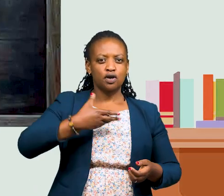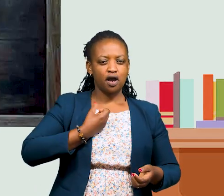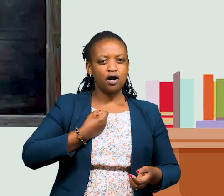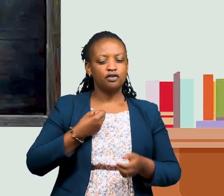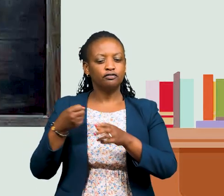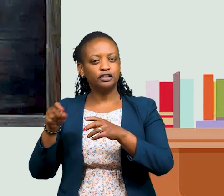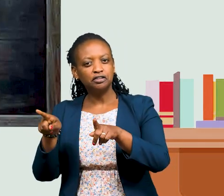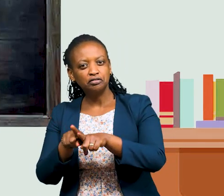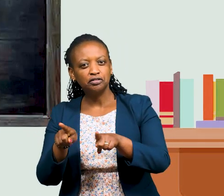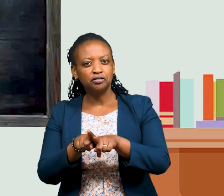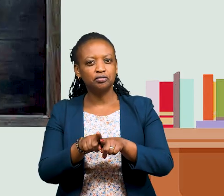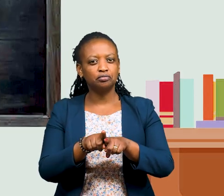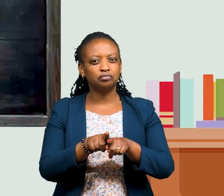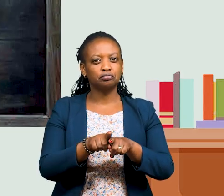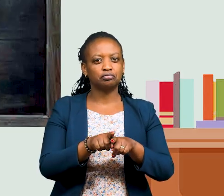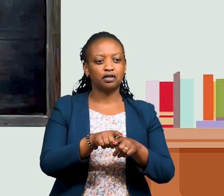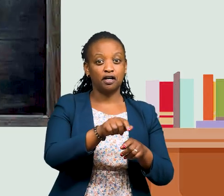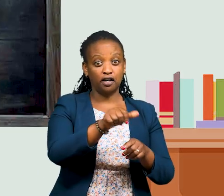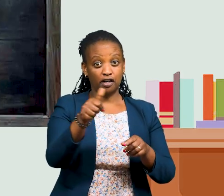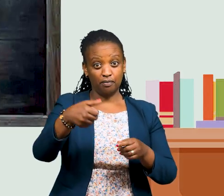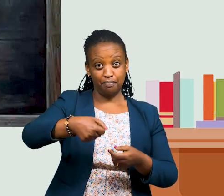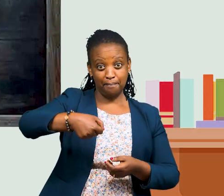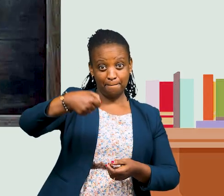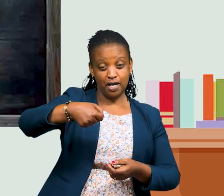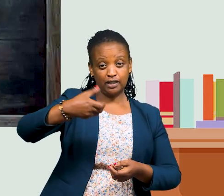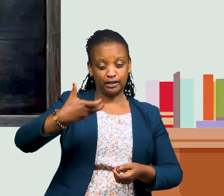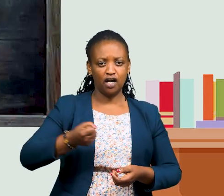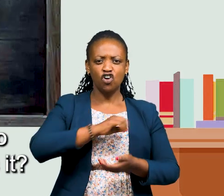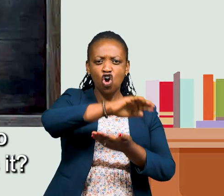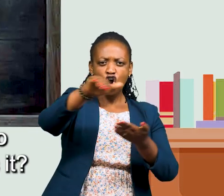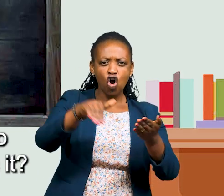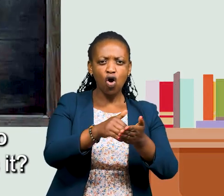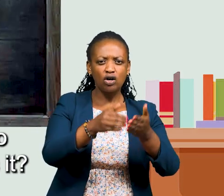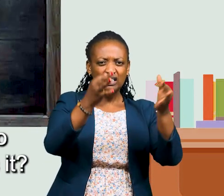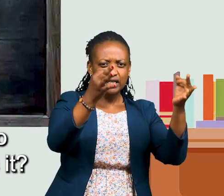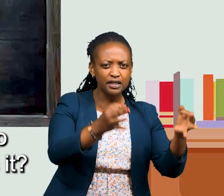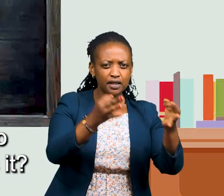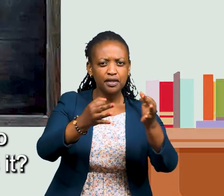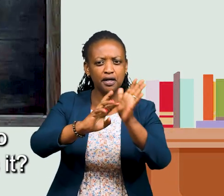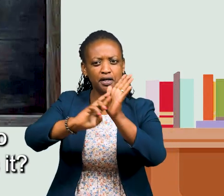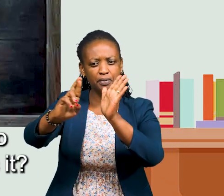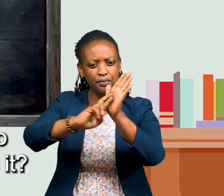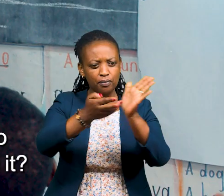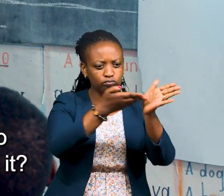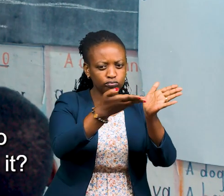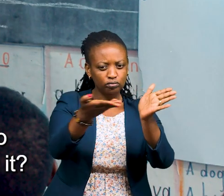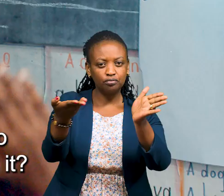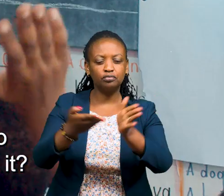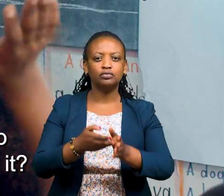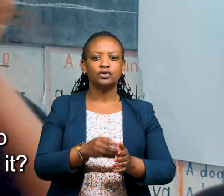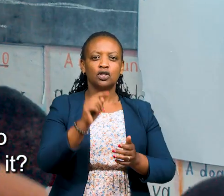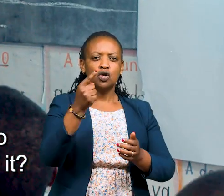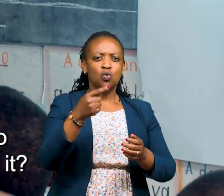We have also a bucket. Okay, all these objects here are presented to you they